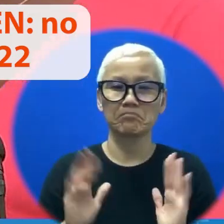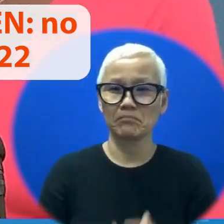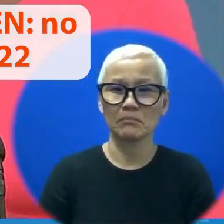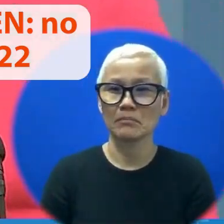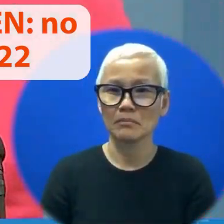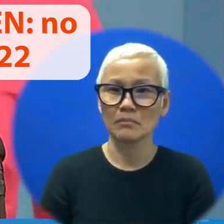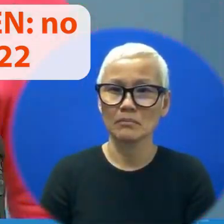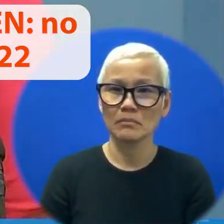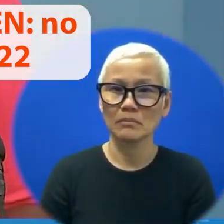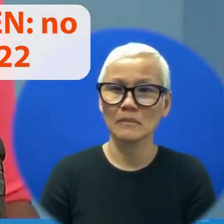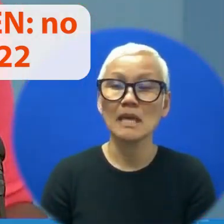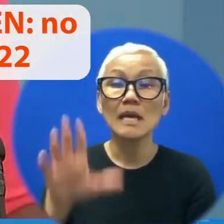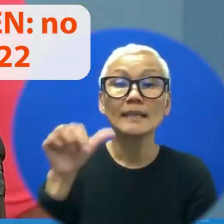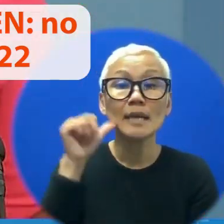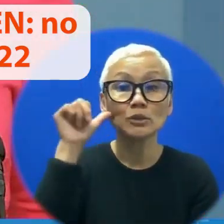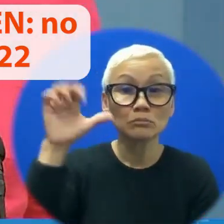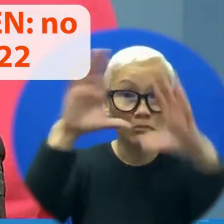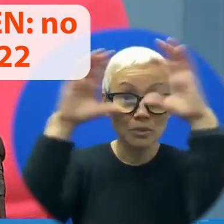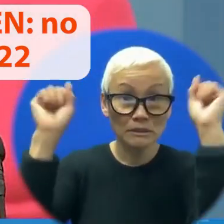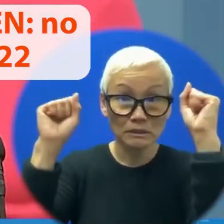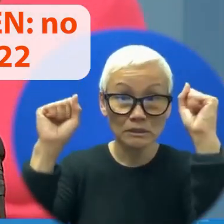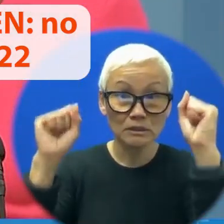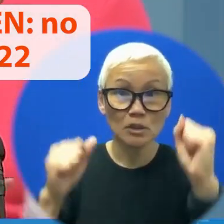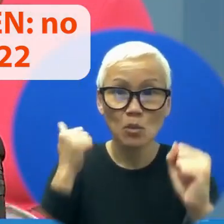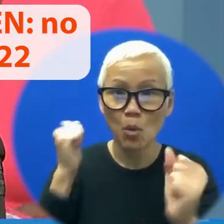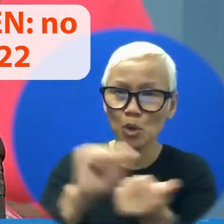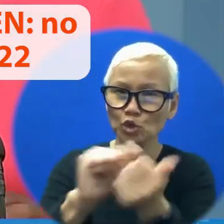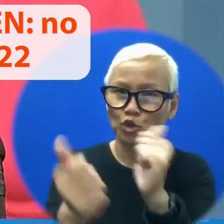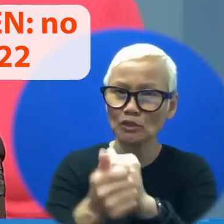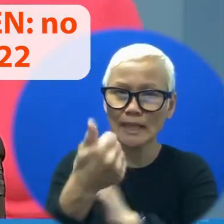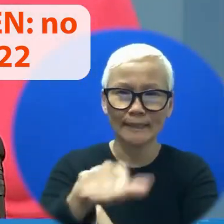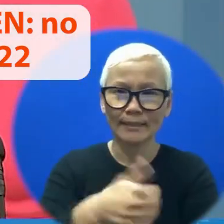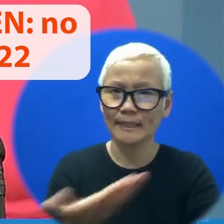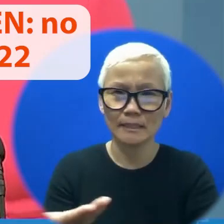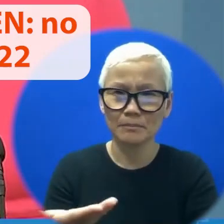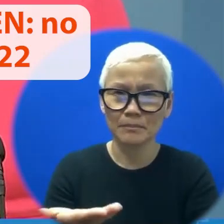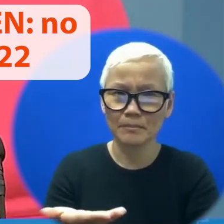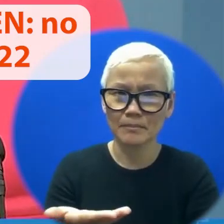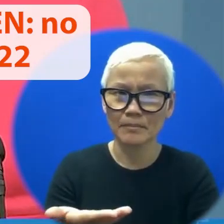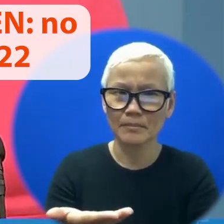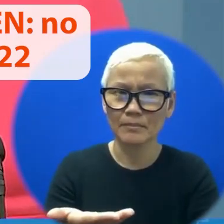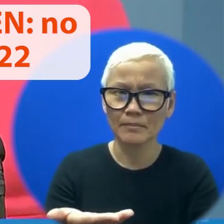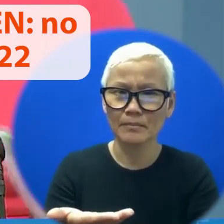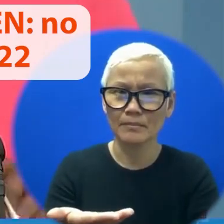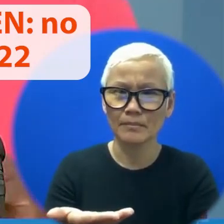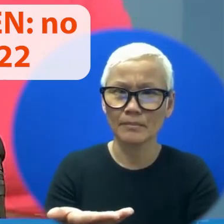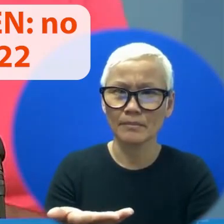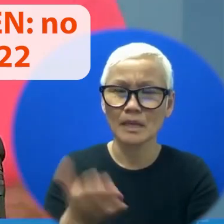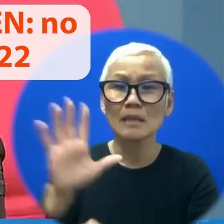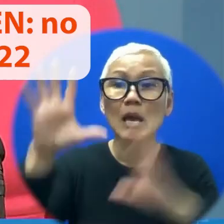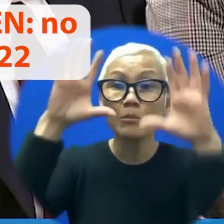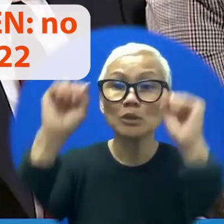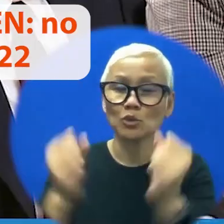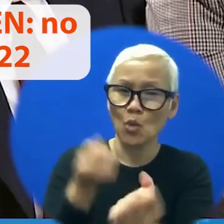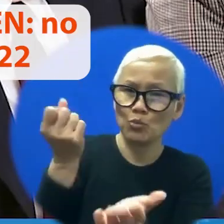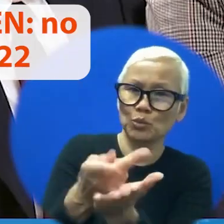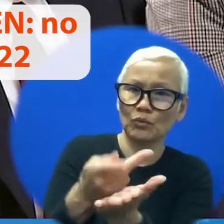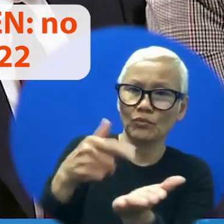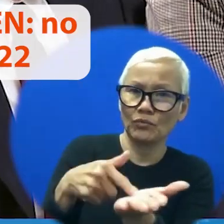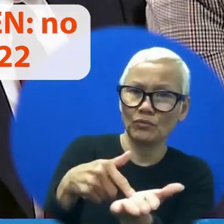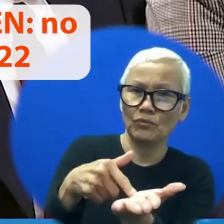Thanks, Karine. The president said yesterday, I'm not going to change anything in a fundamental way. But the president's approval ratings are